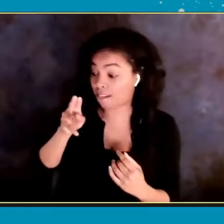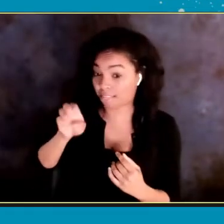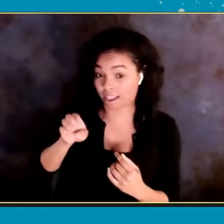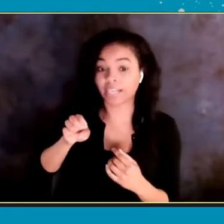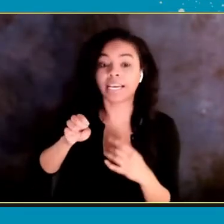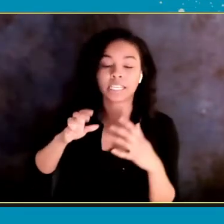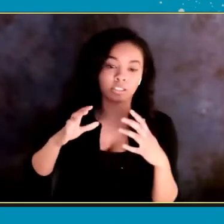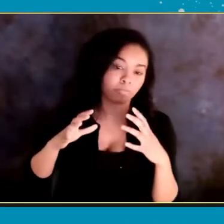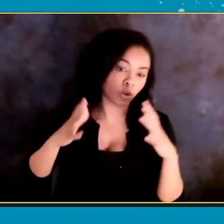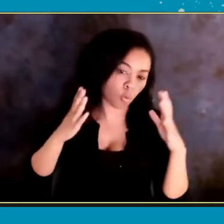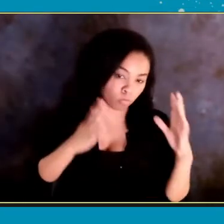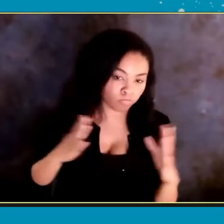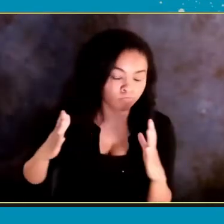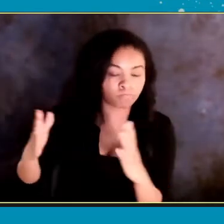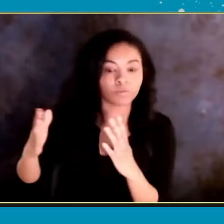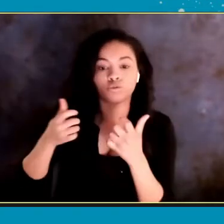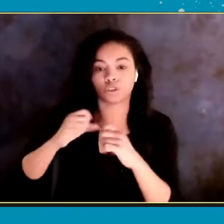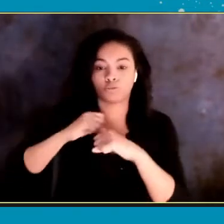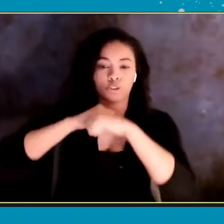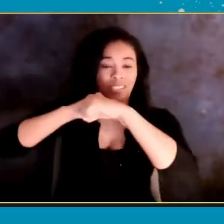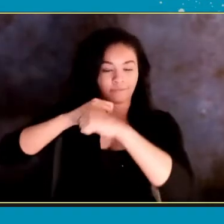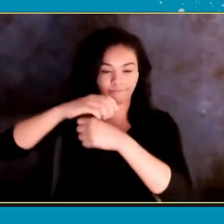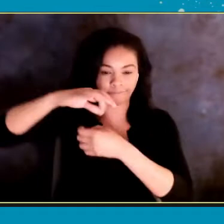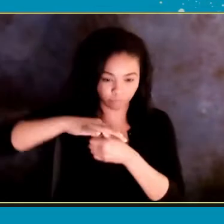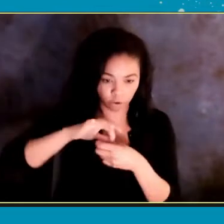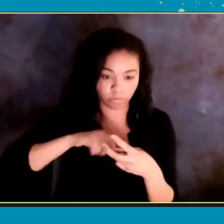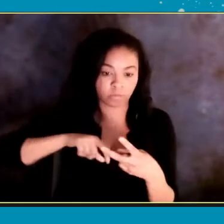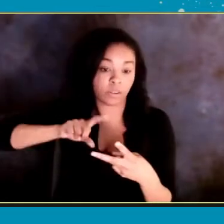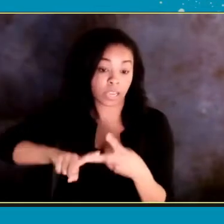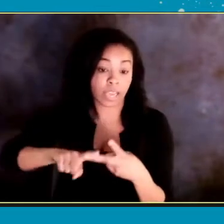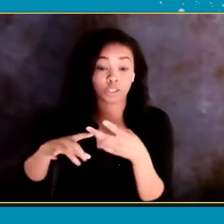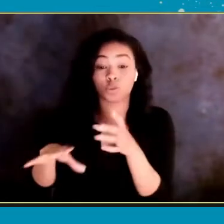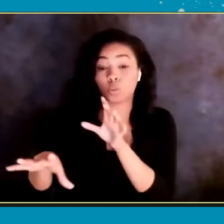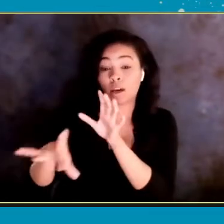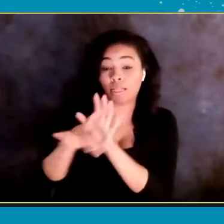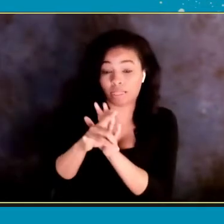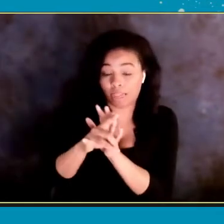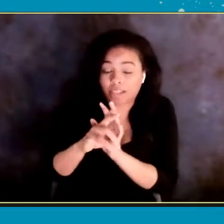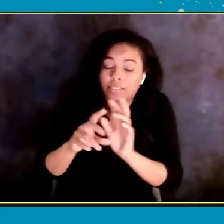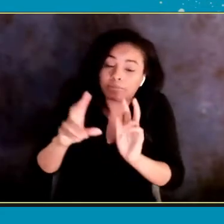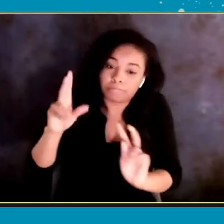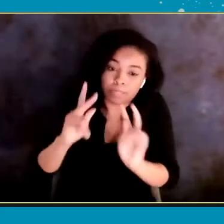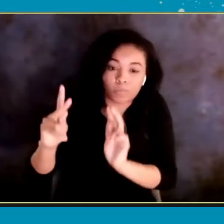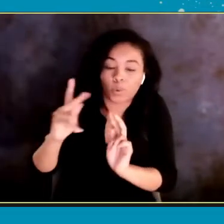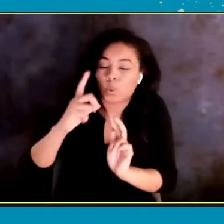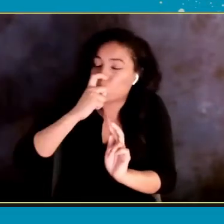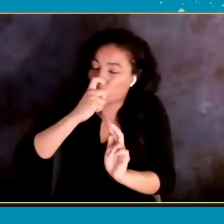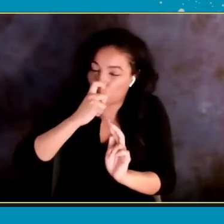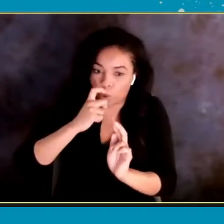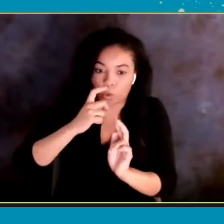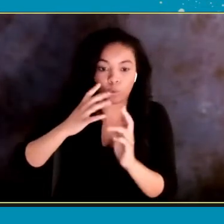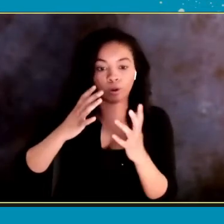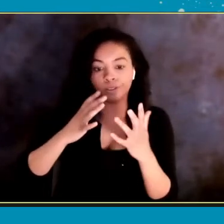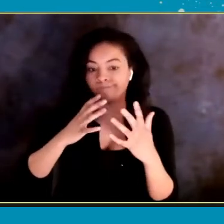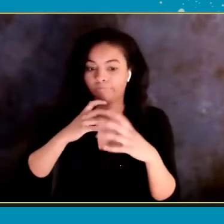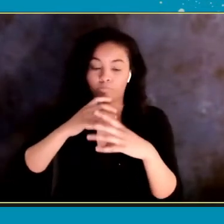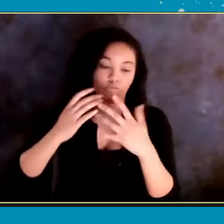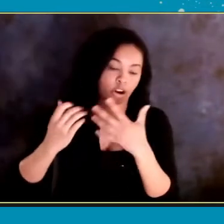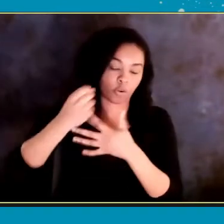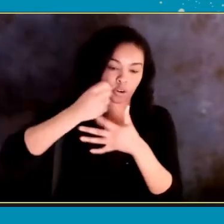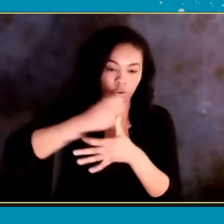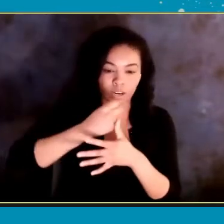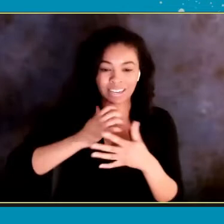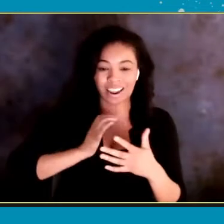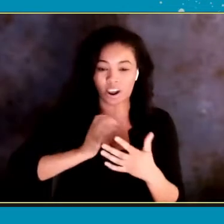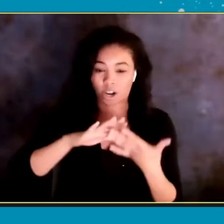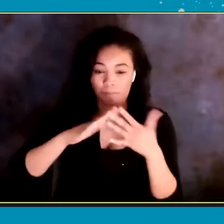for racial justice, and elect leaders who prioritize the care and relief our communities need and deserve. If you're